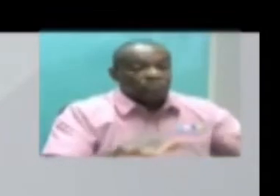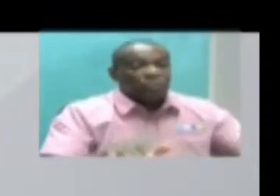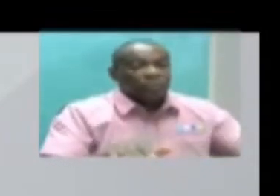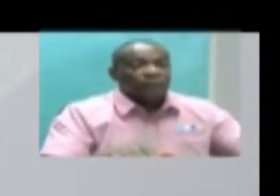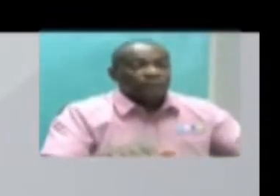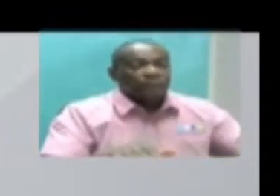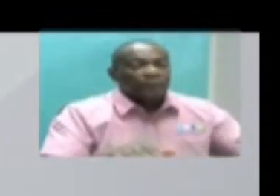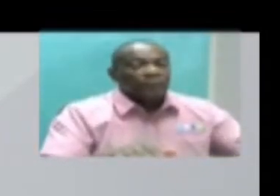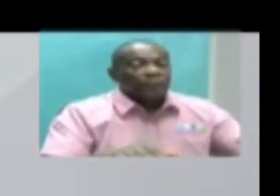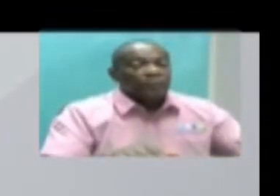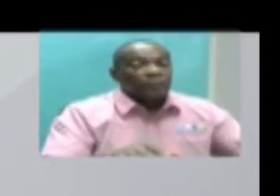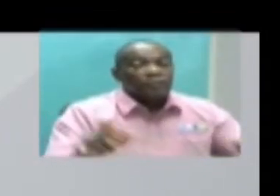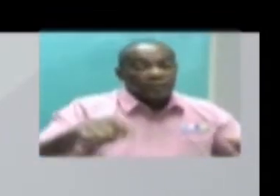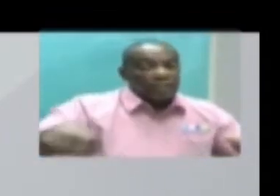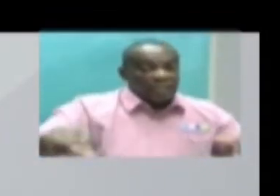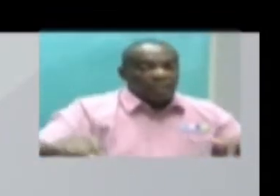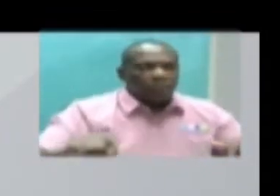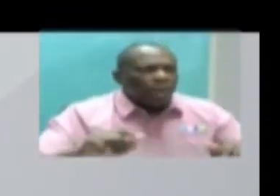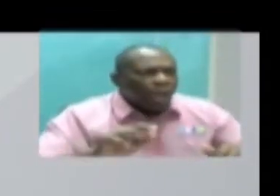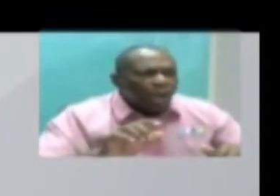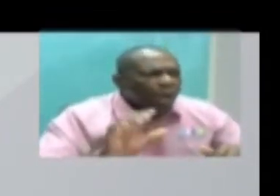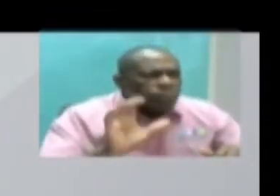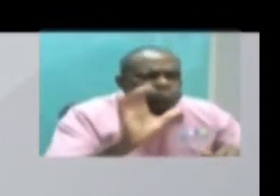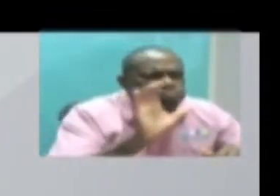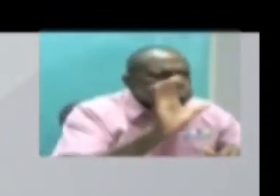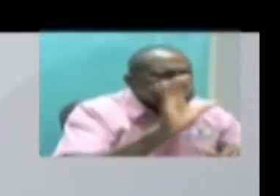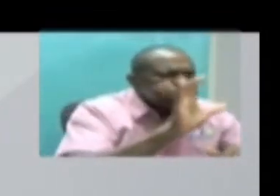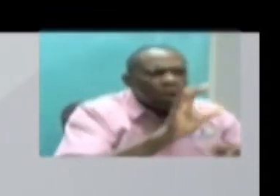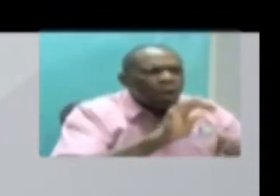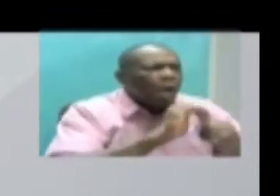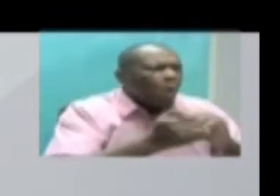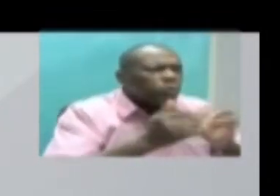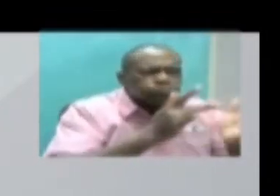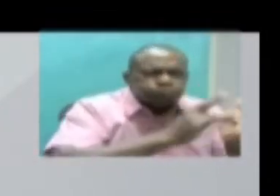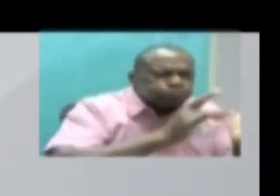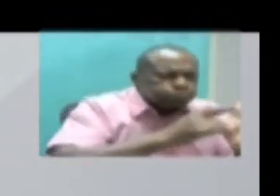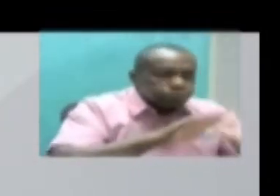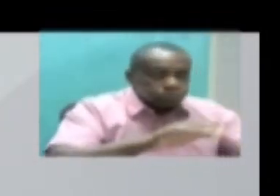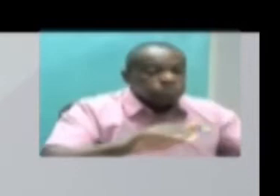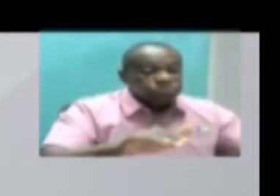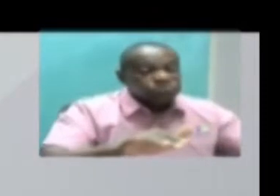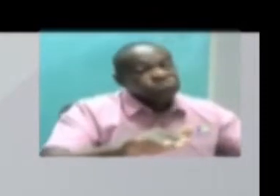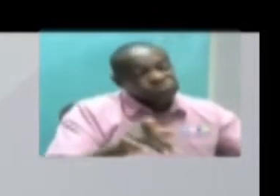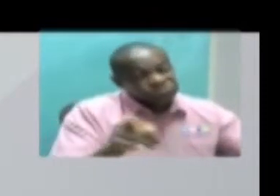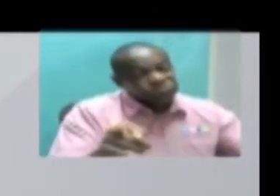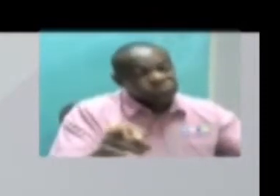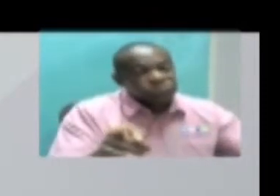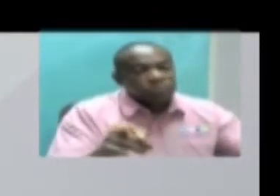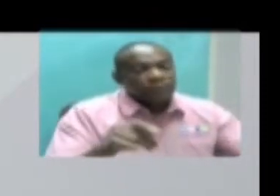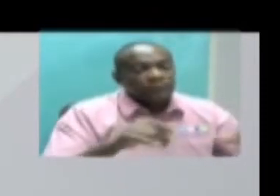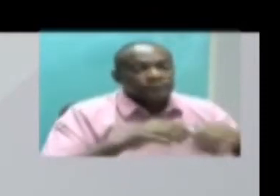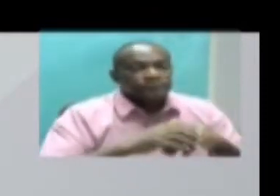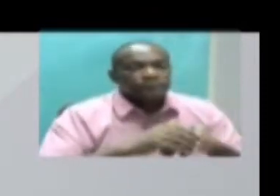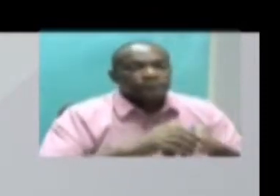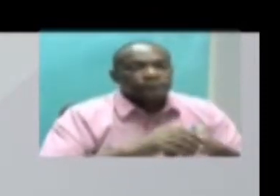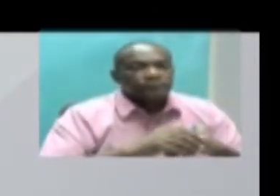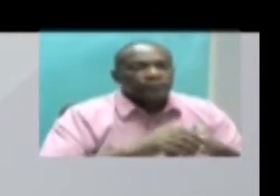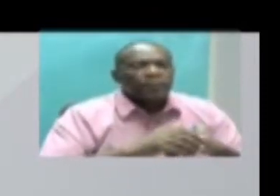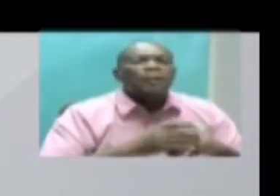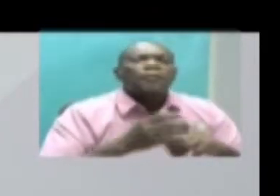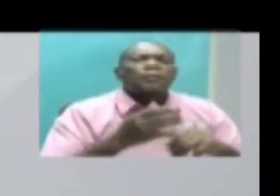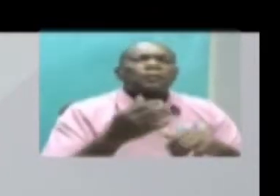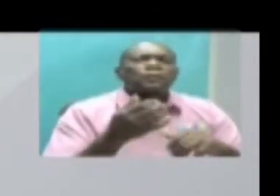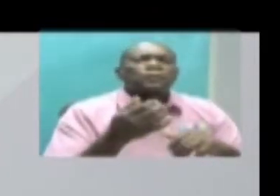these spaces where they could get in and exploit our children. Something was also mentioned, I want to throw in that plug now,